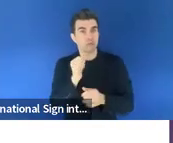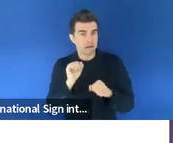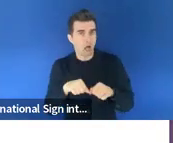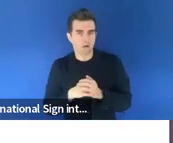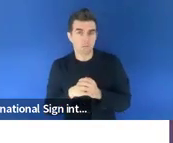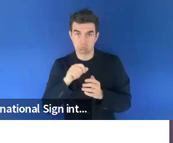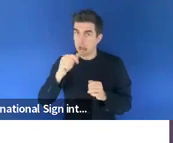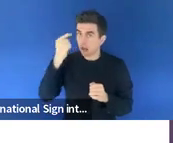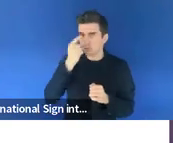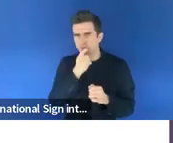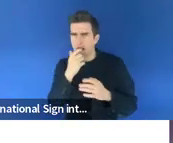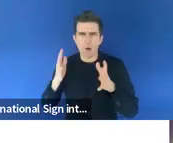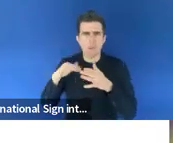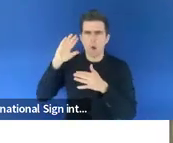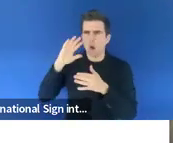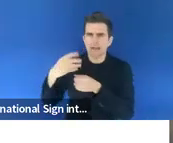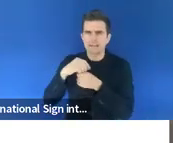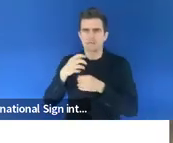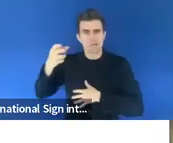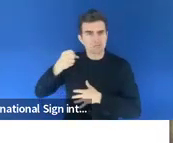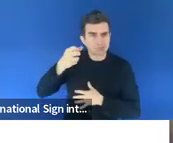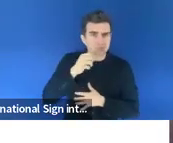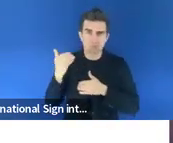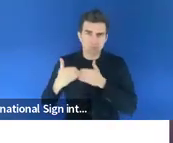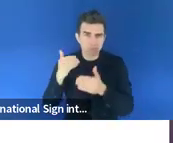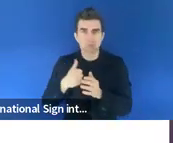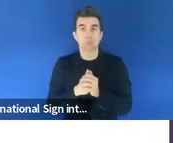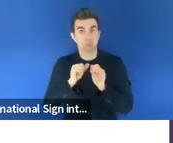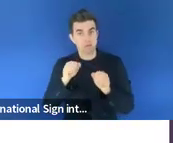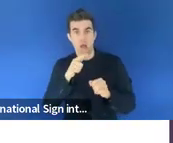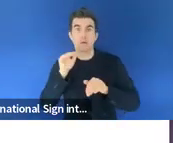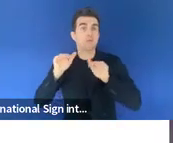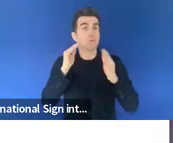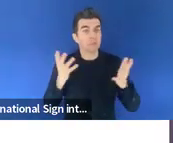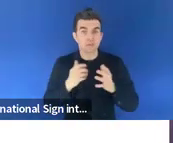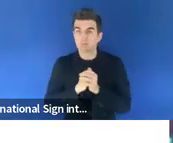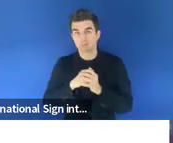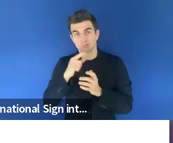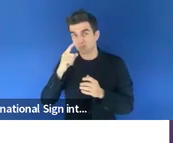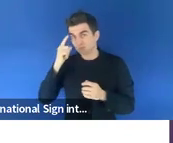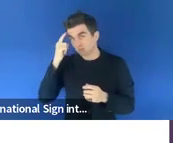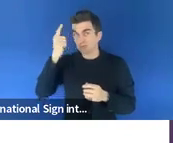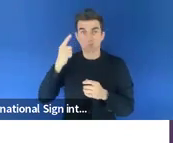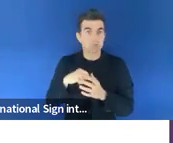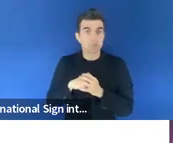This comes down to creating, building, and maintaining relationships so that you can create, build, and maintain your